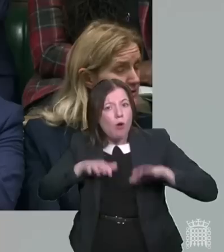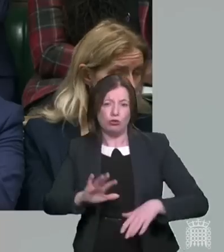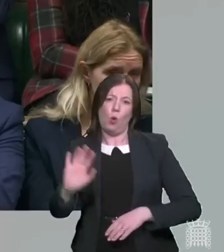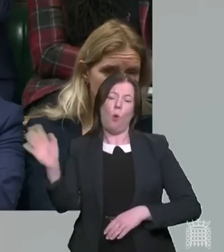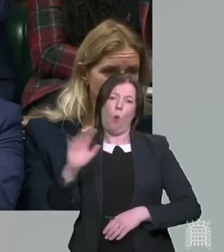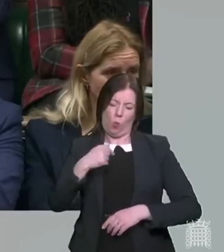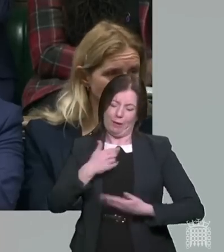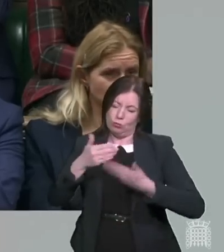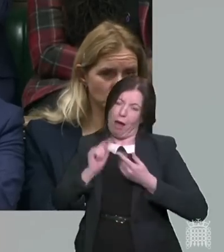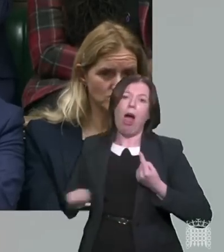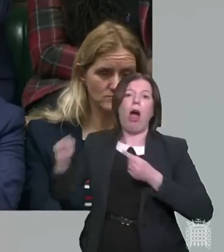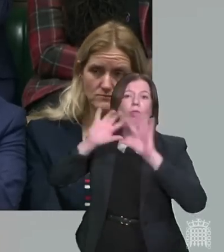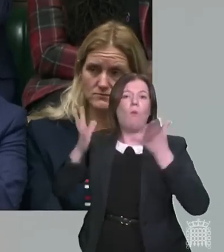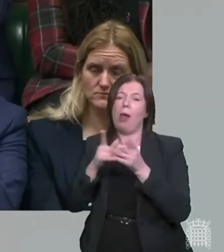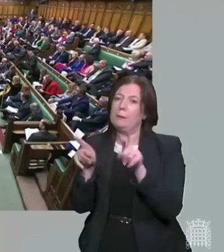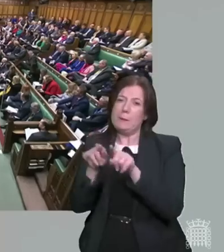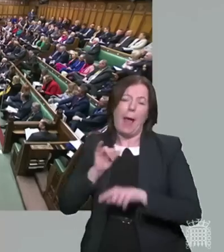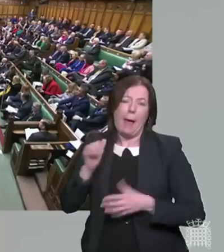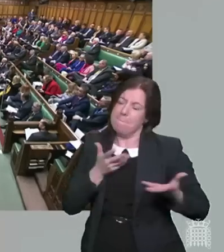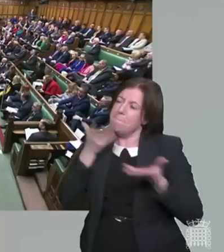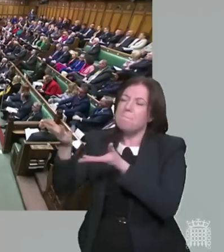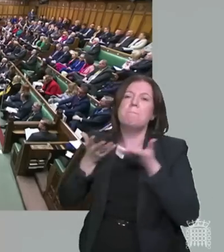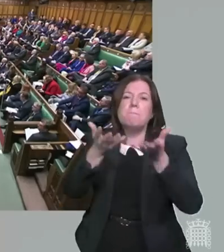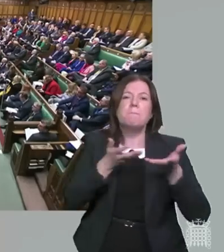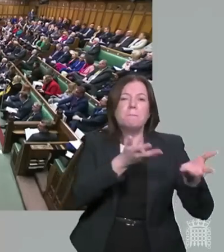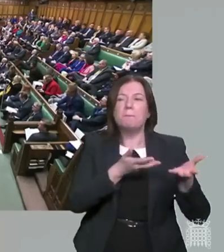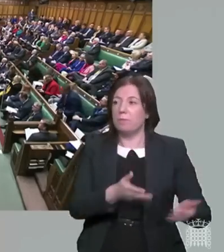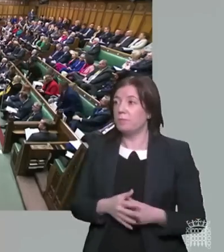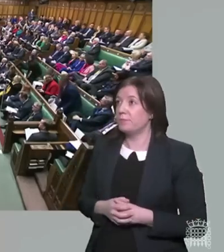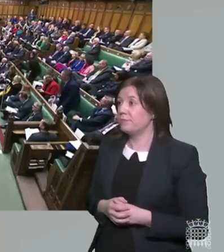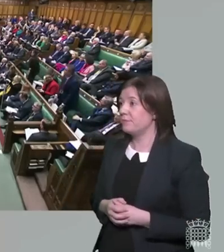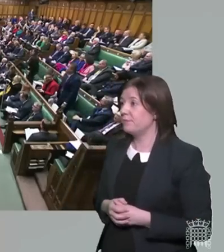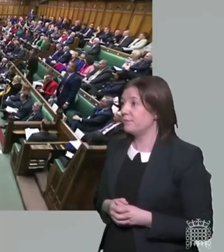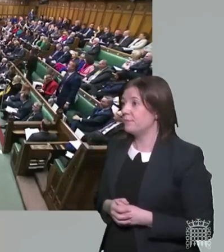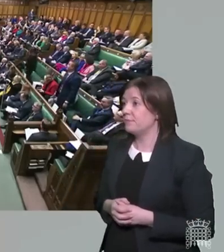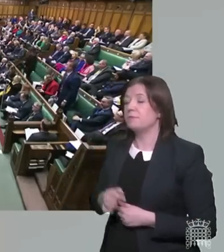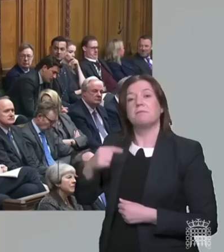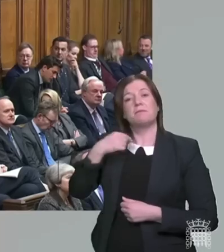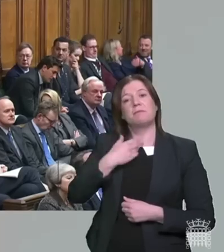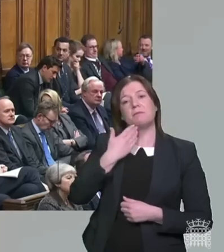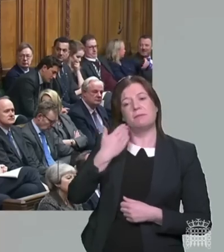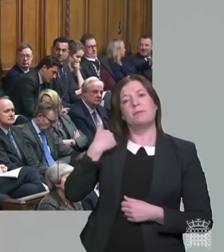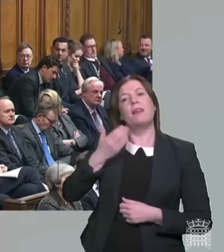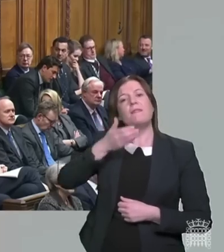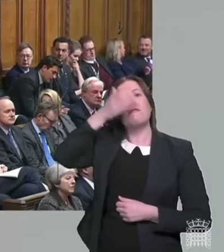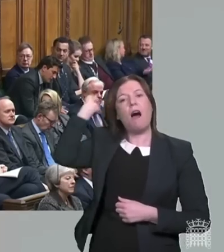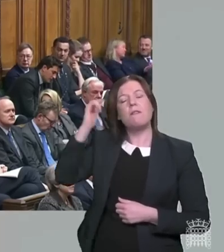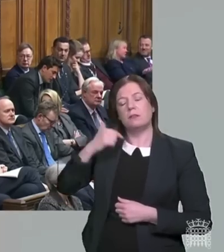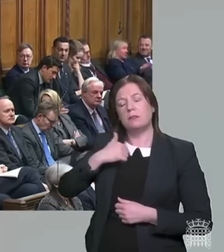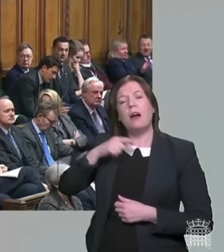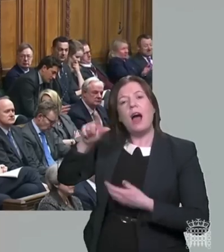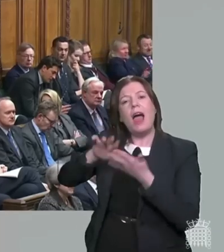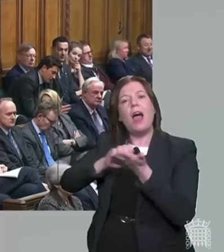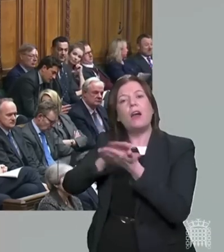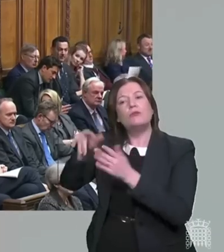world. Sir Michael Penning. Thank you very much, Mr. Speaker. And as a former firefighter, the whole House will pray for the